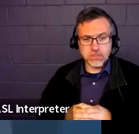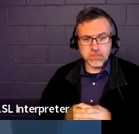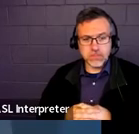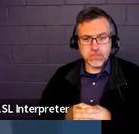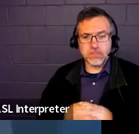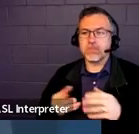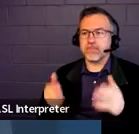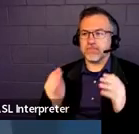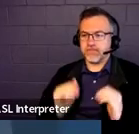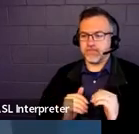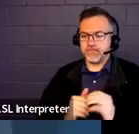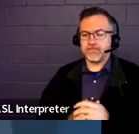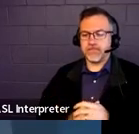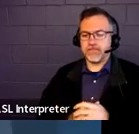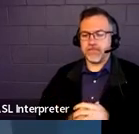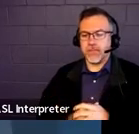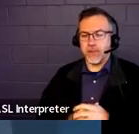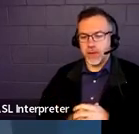Moving on. So,